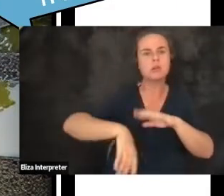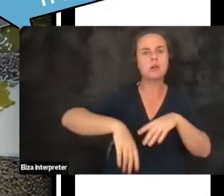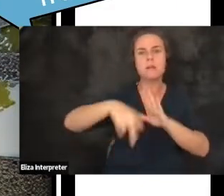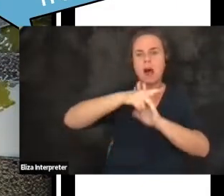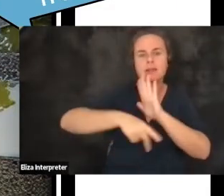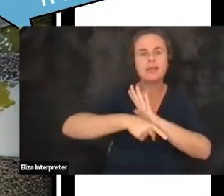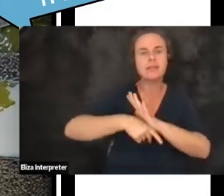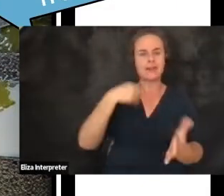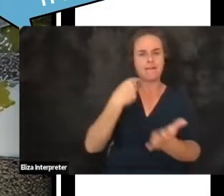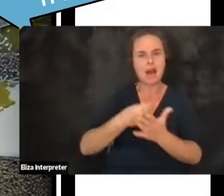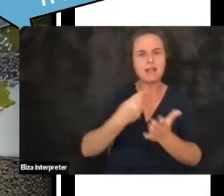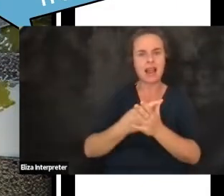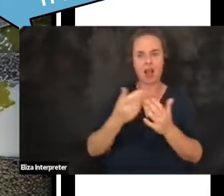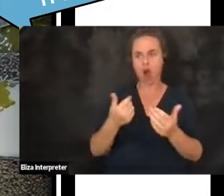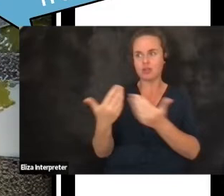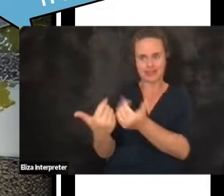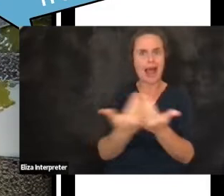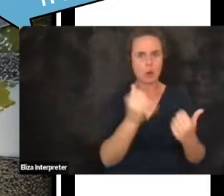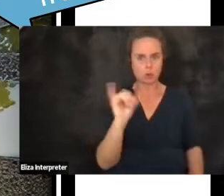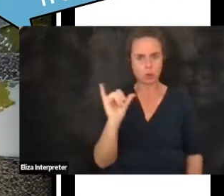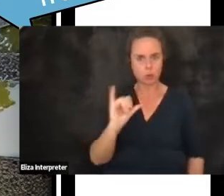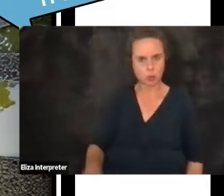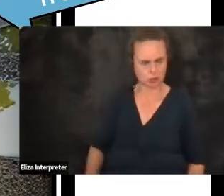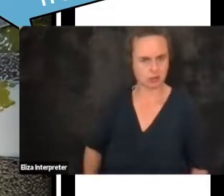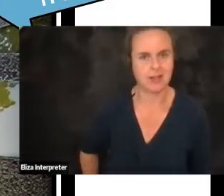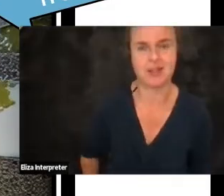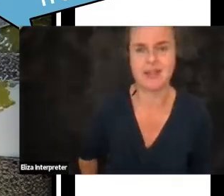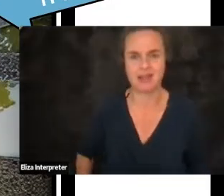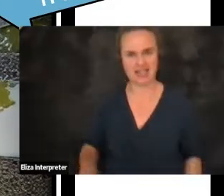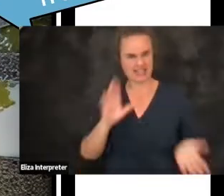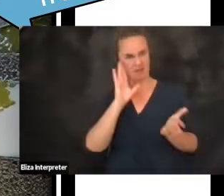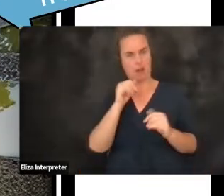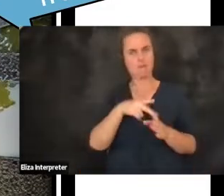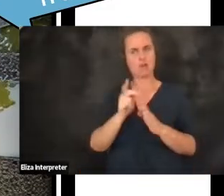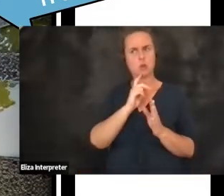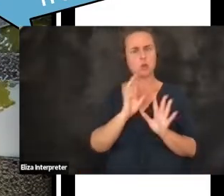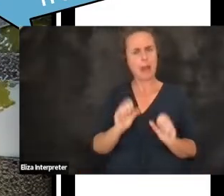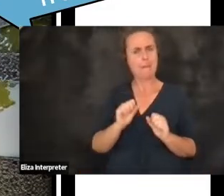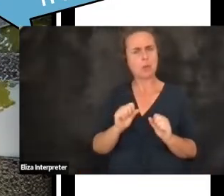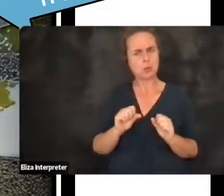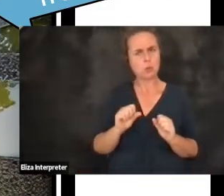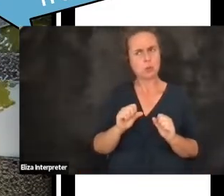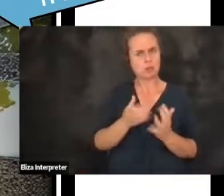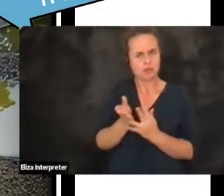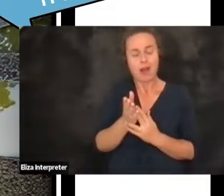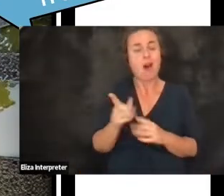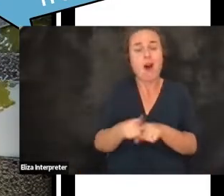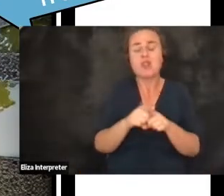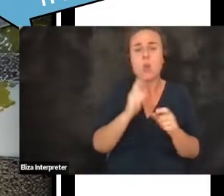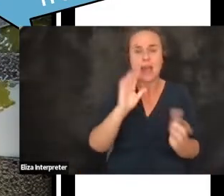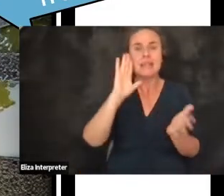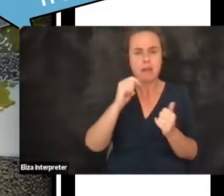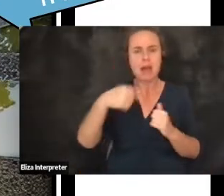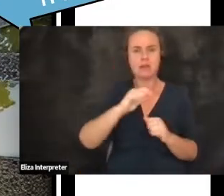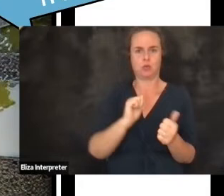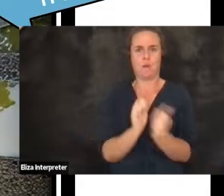get what they need as well. And then sometimes we layer over that competitive processes like grants, right, that can make it